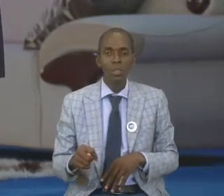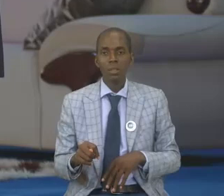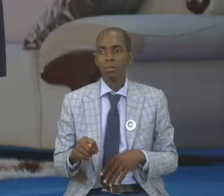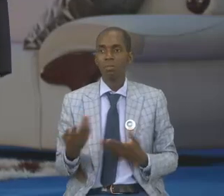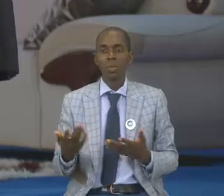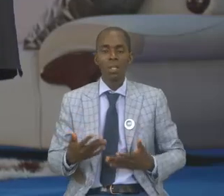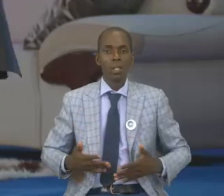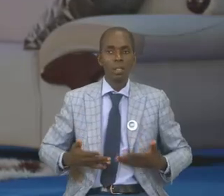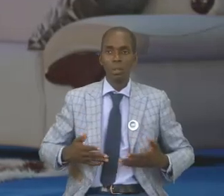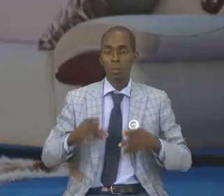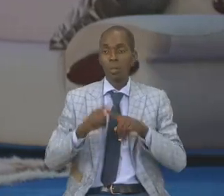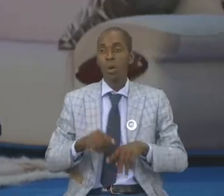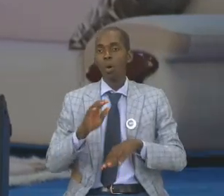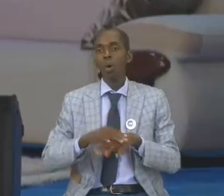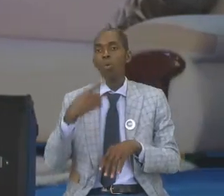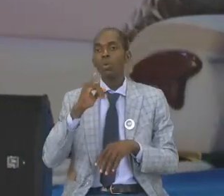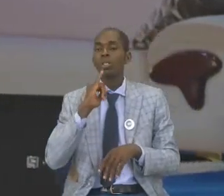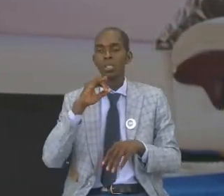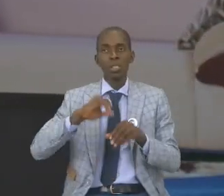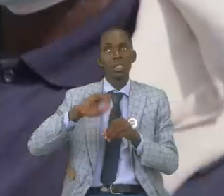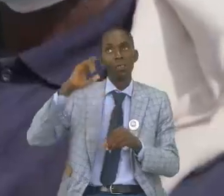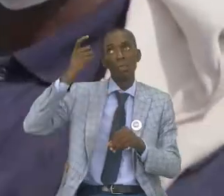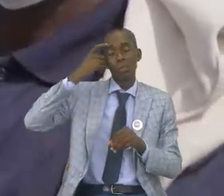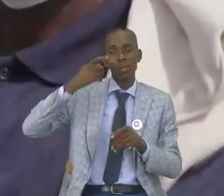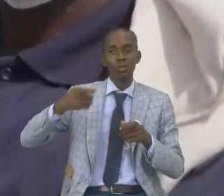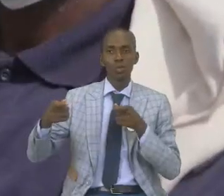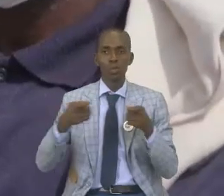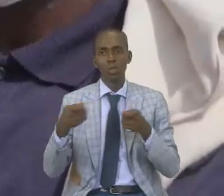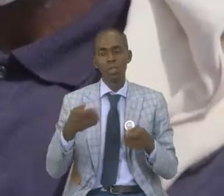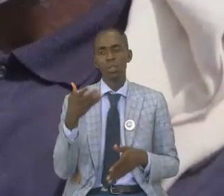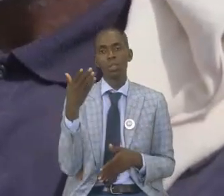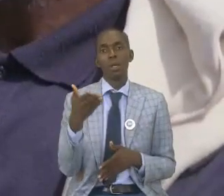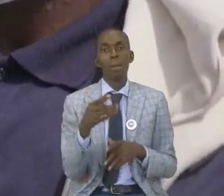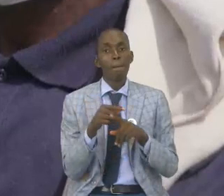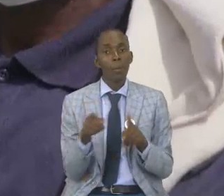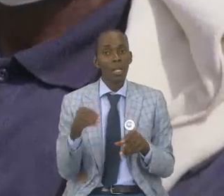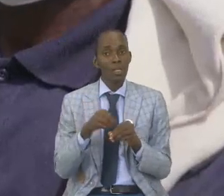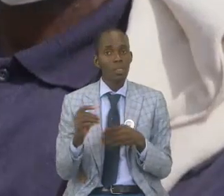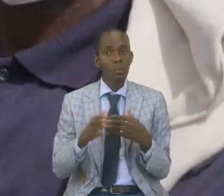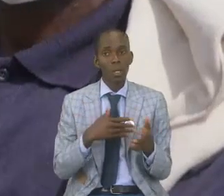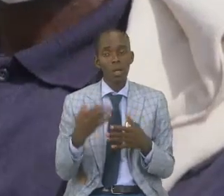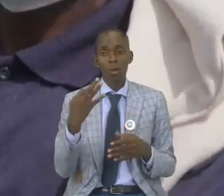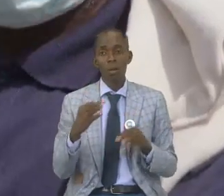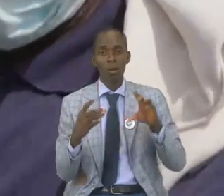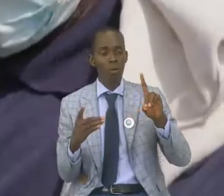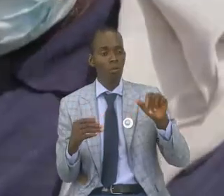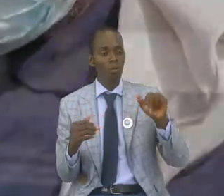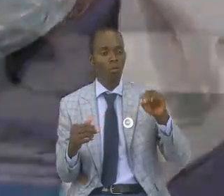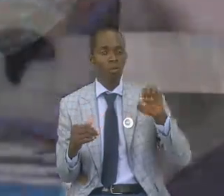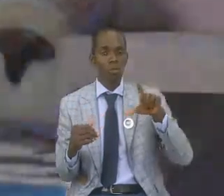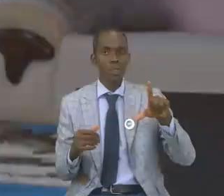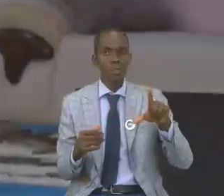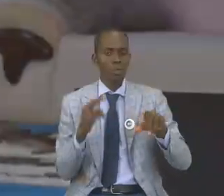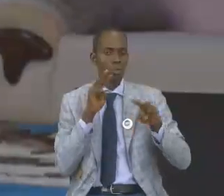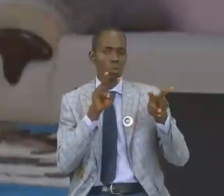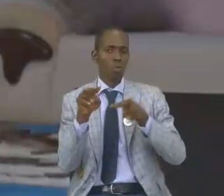goals, everything depends on who is there on the throne. But in the case of Daniel, look at this man. The